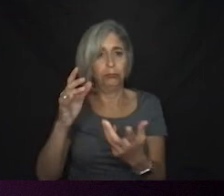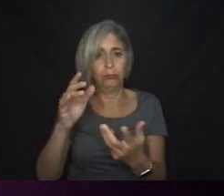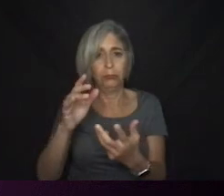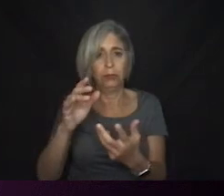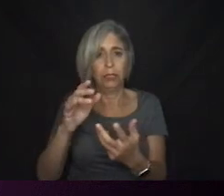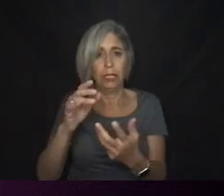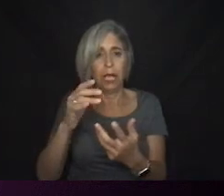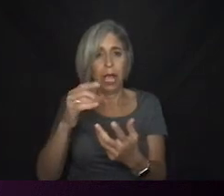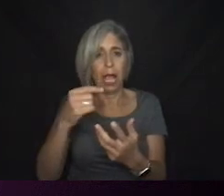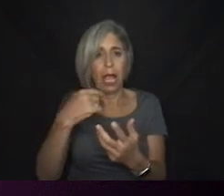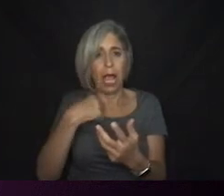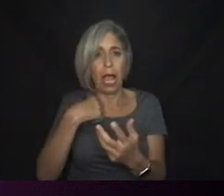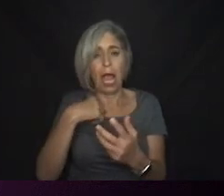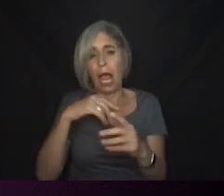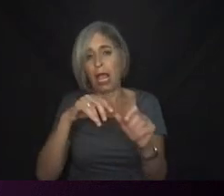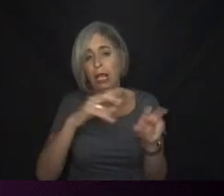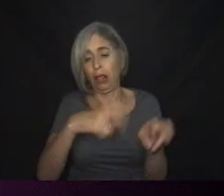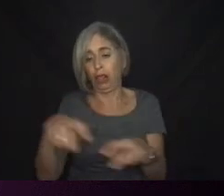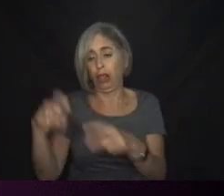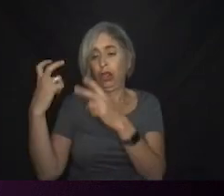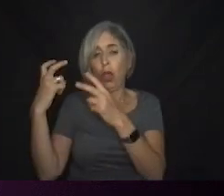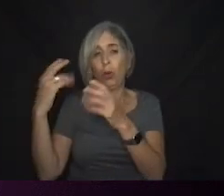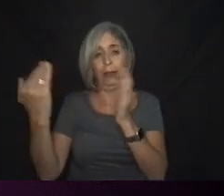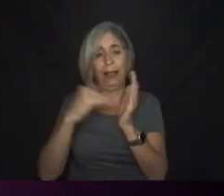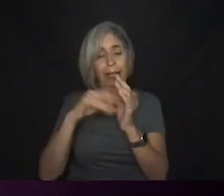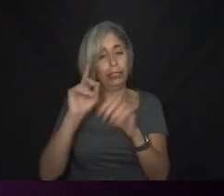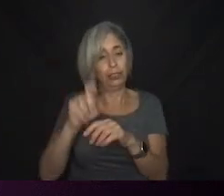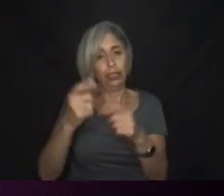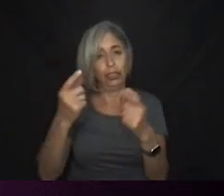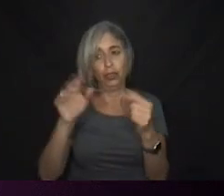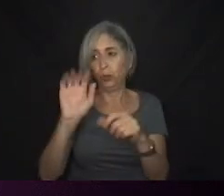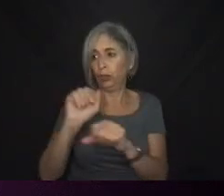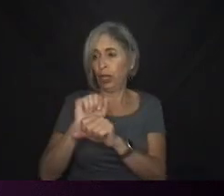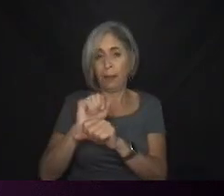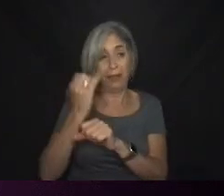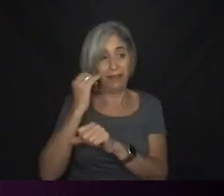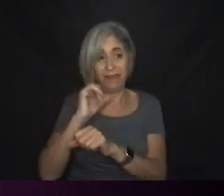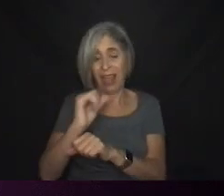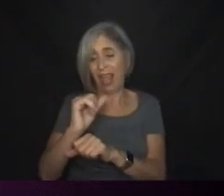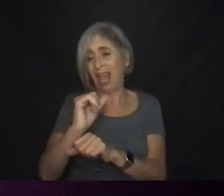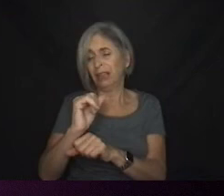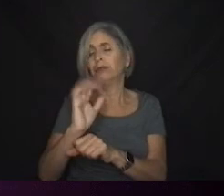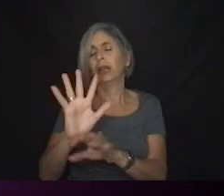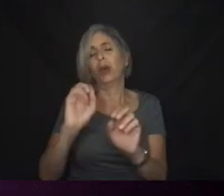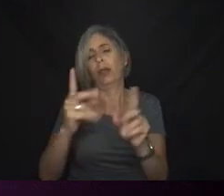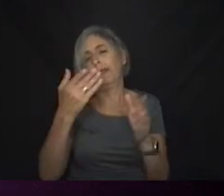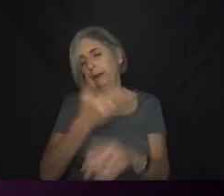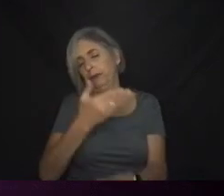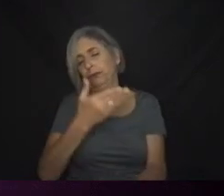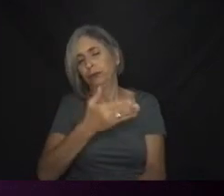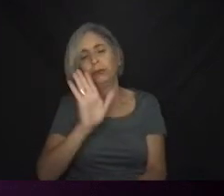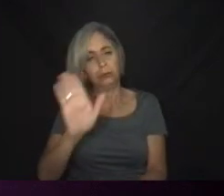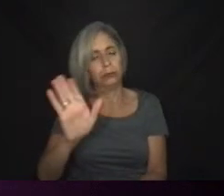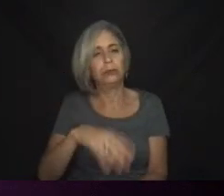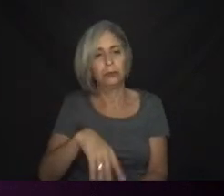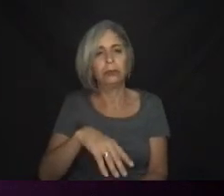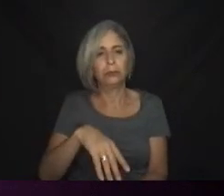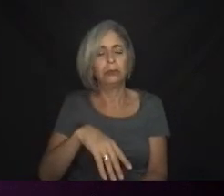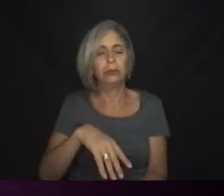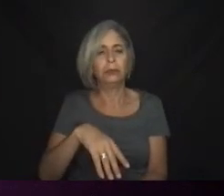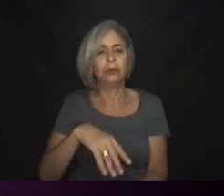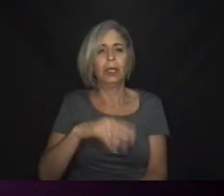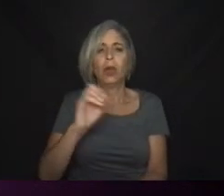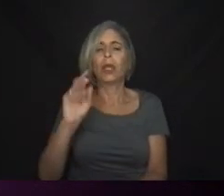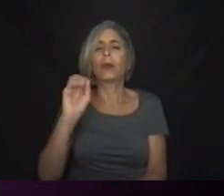point, if I reload, it should do its job. And if it doesn't, it would be, there we go. Okay, so let's not entertain the path if it